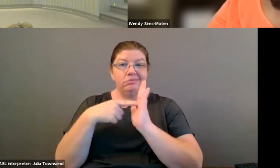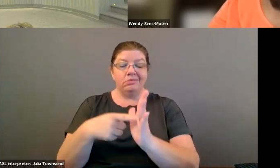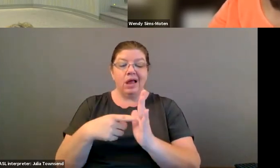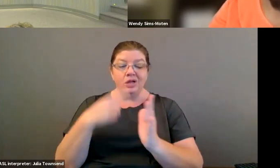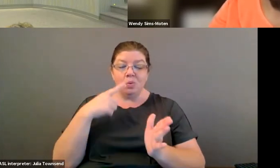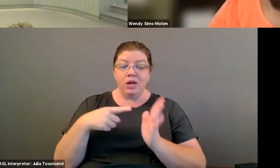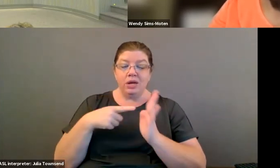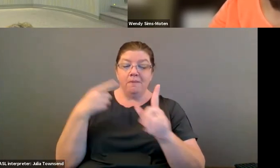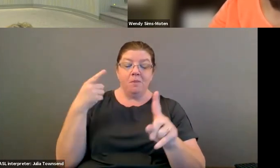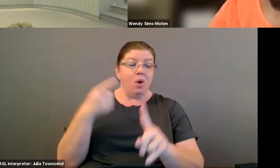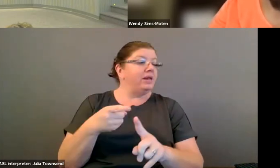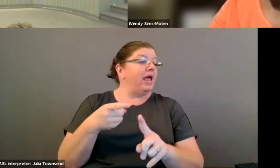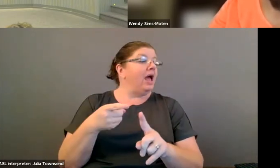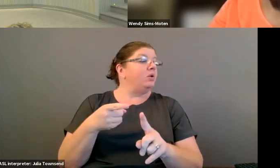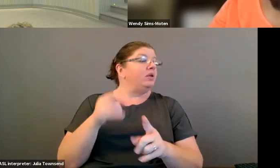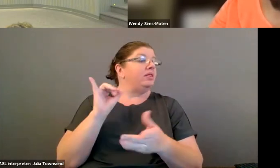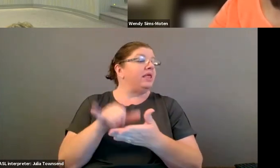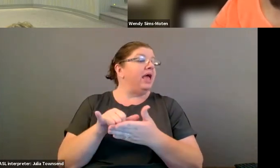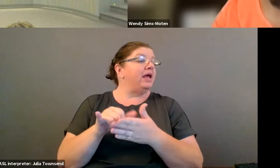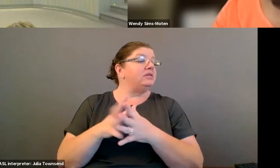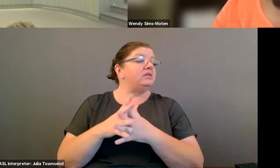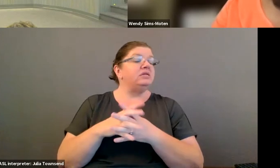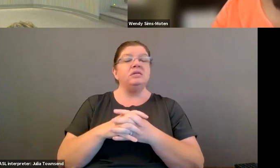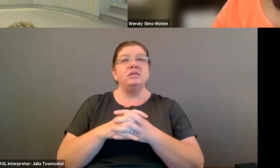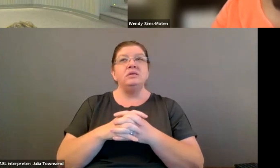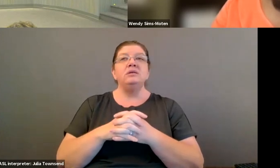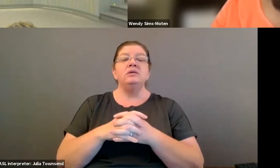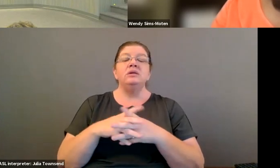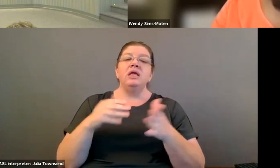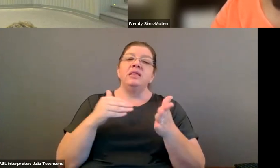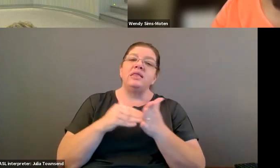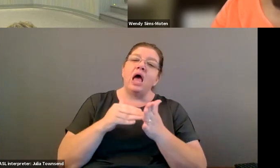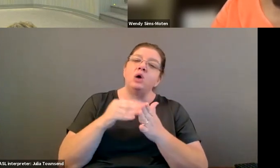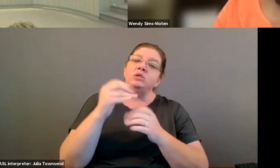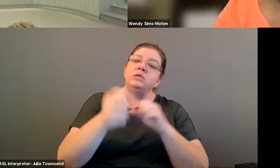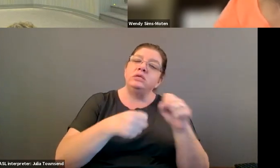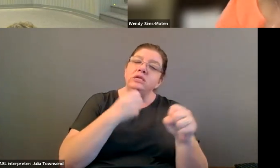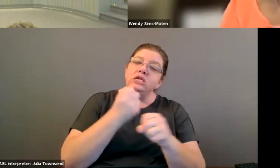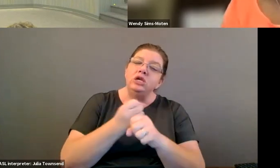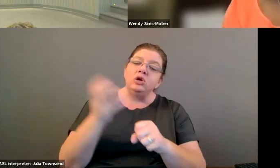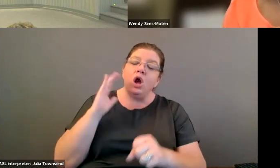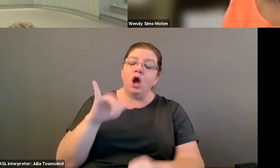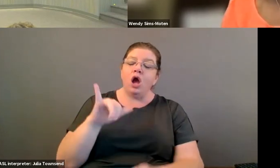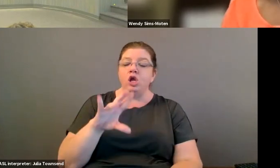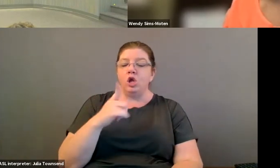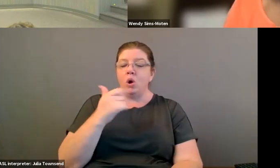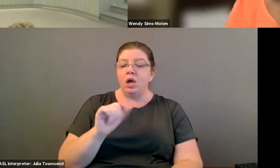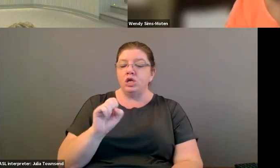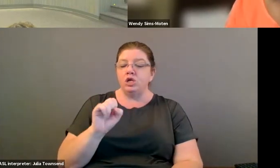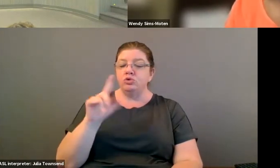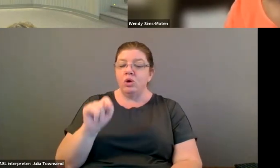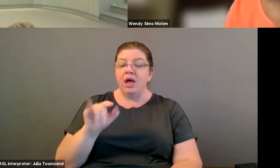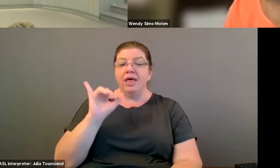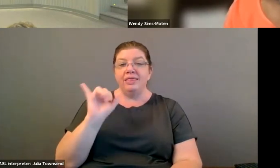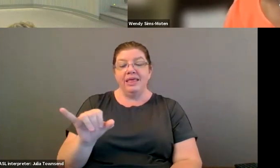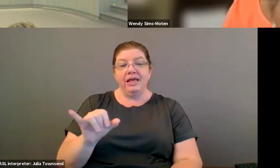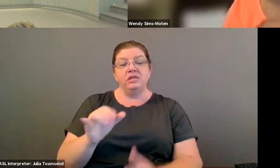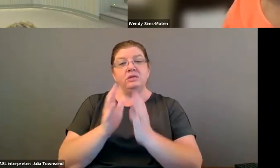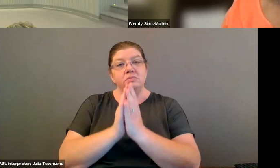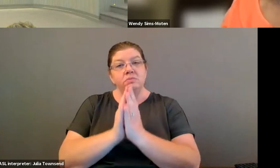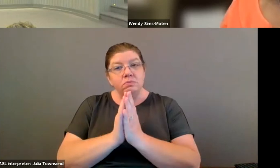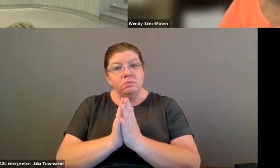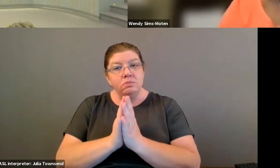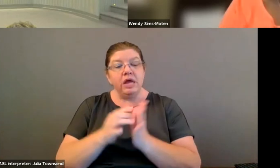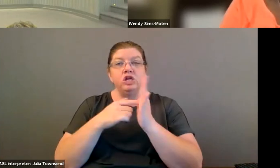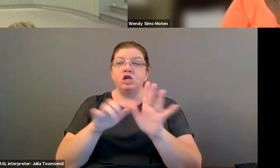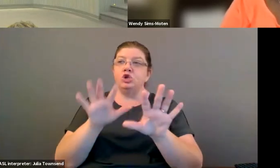kind of point out that in the thousands and thousands of year old yoga sutras, that this mudra or gesture all over